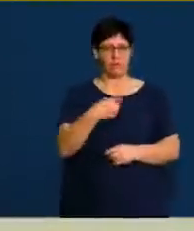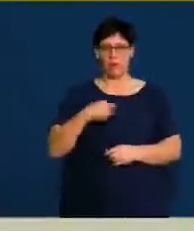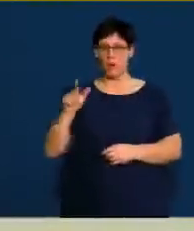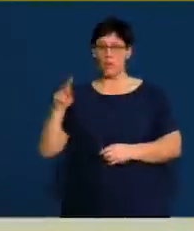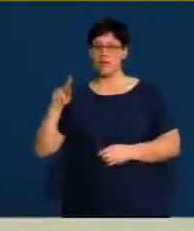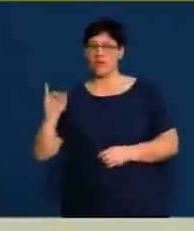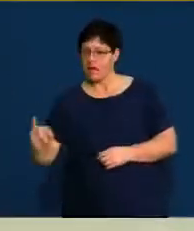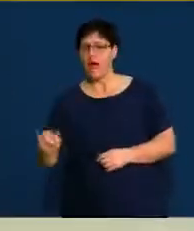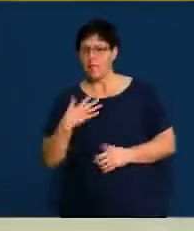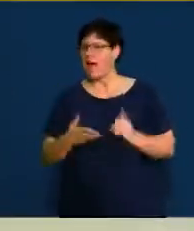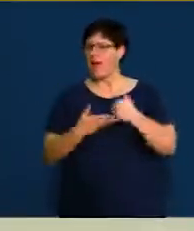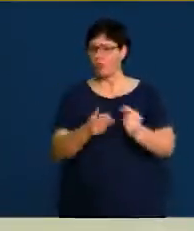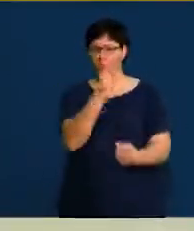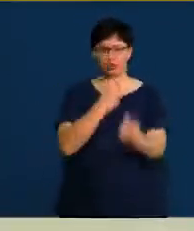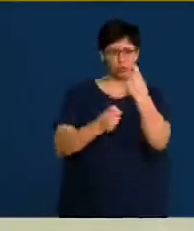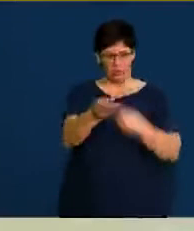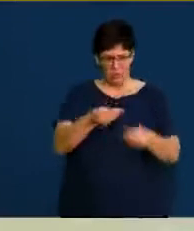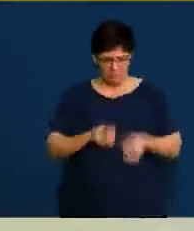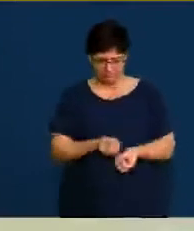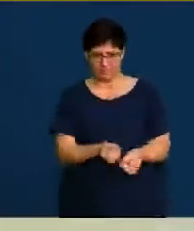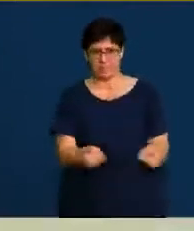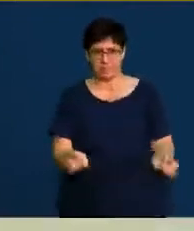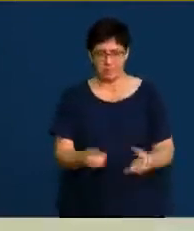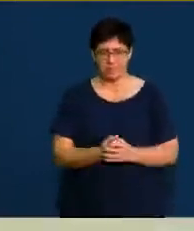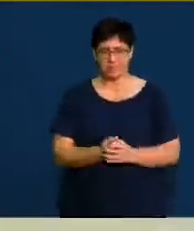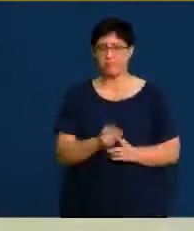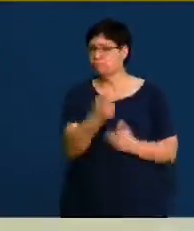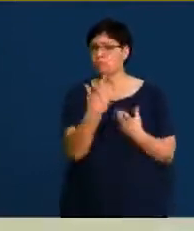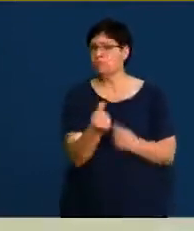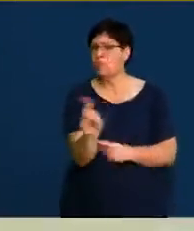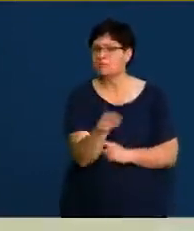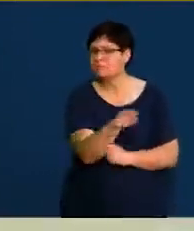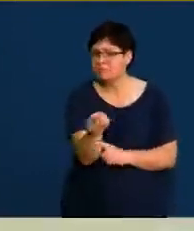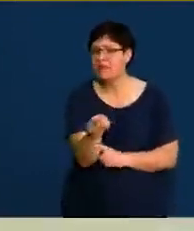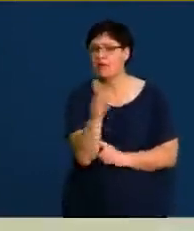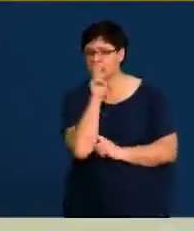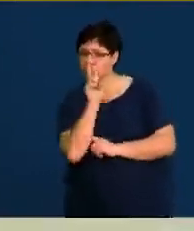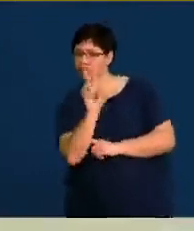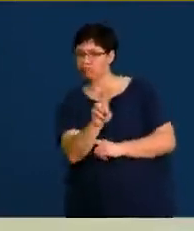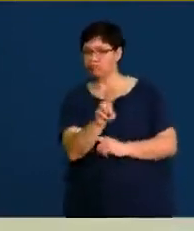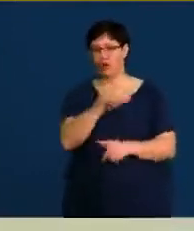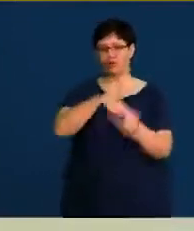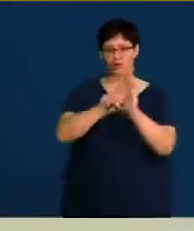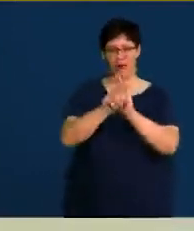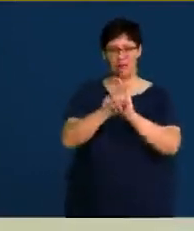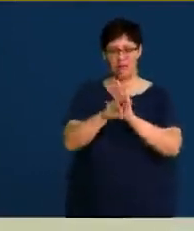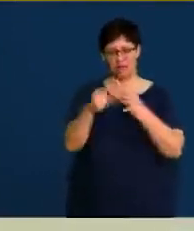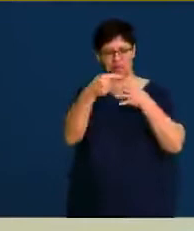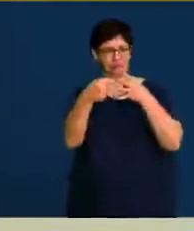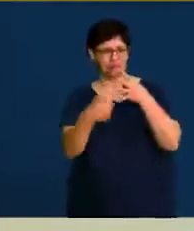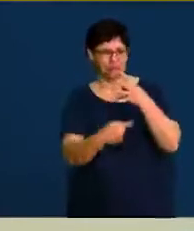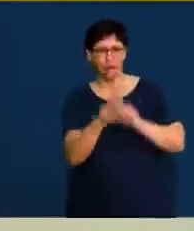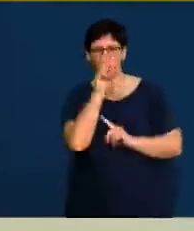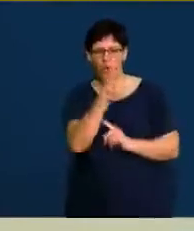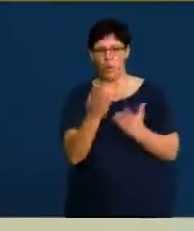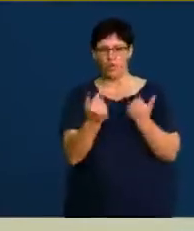be assisting you to get all of your questions through to us. All you need to do is hit us up on our social media pages. Just search for